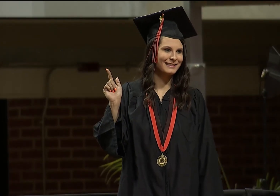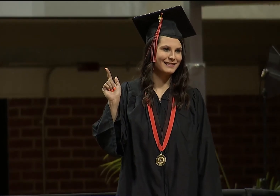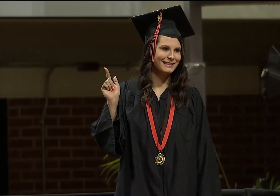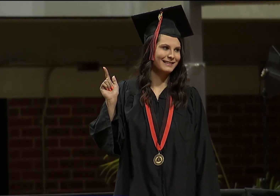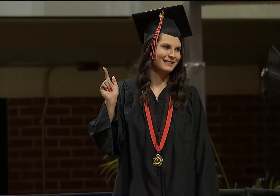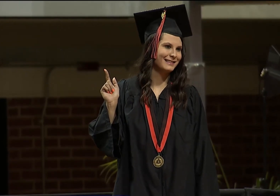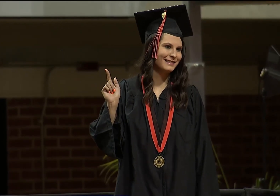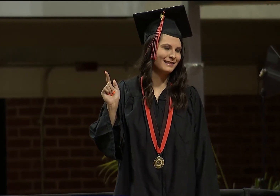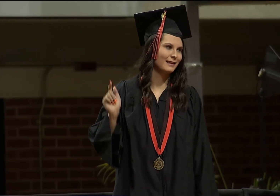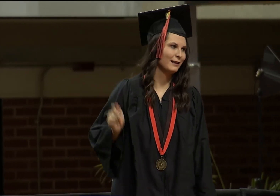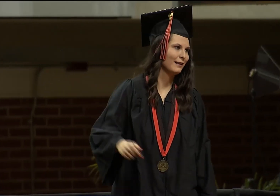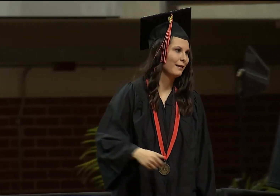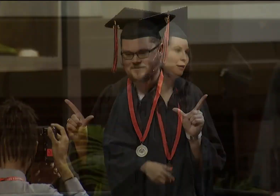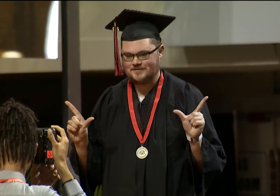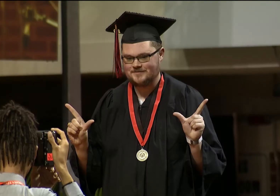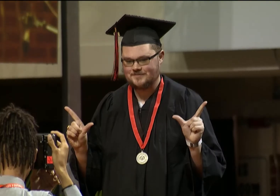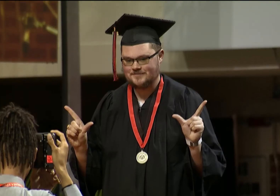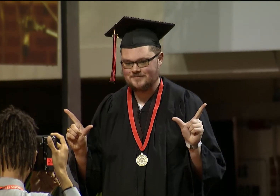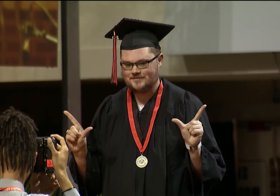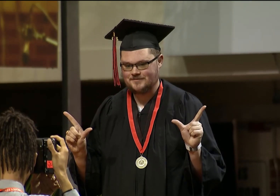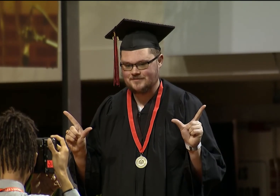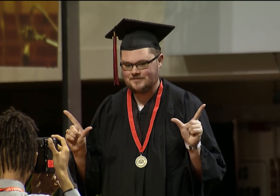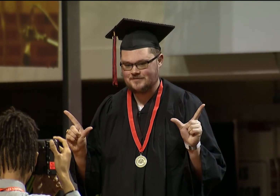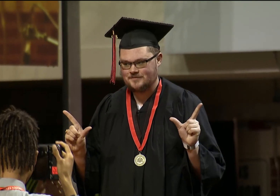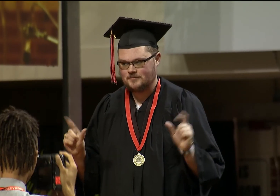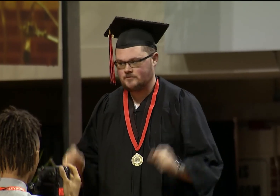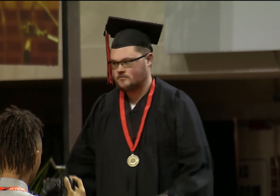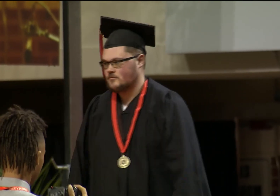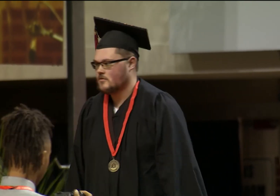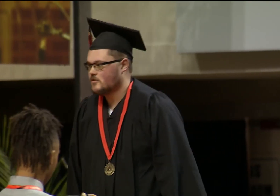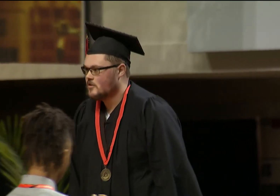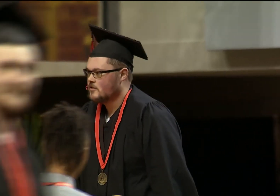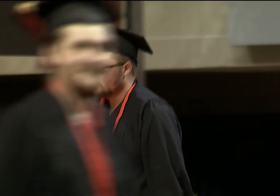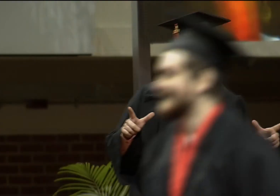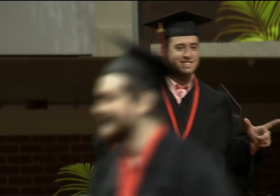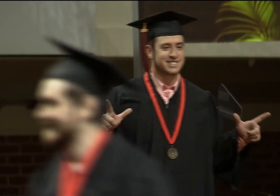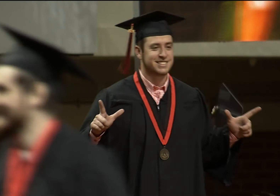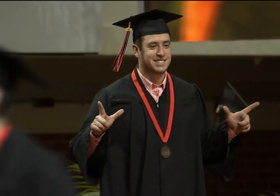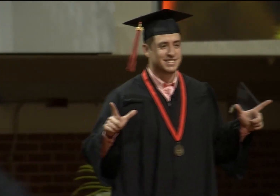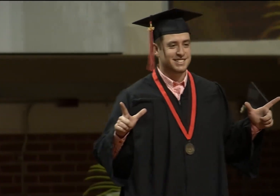Cambry Cheyenne Harrison. Cody Ostrom.